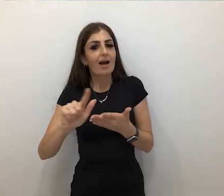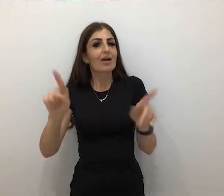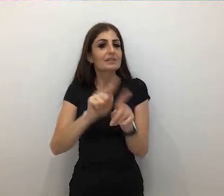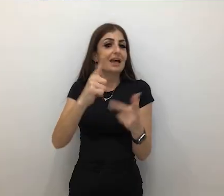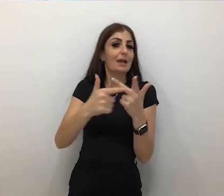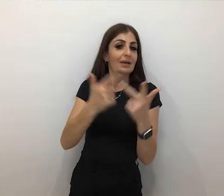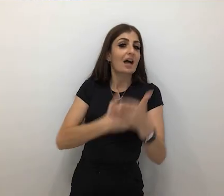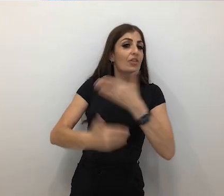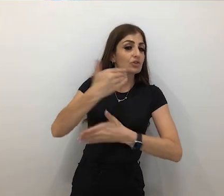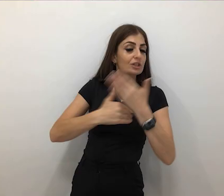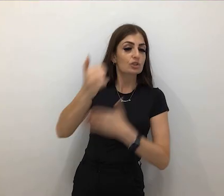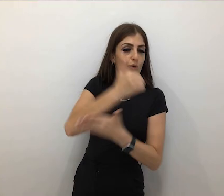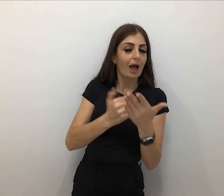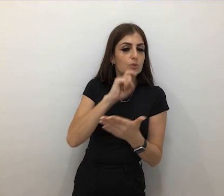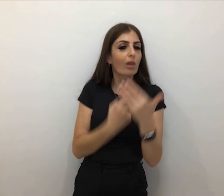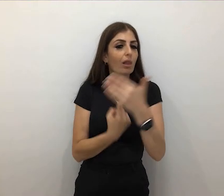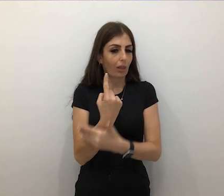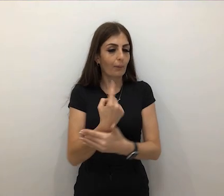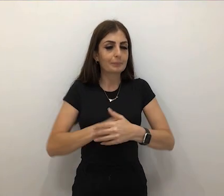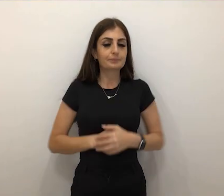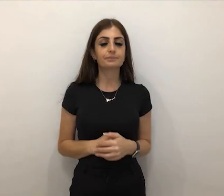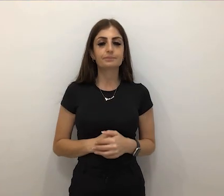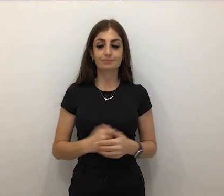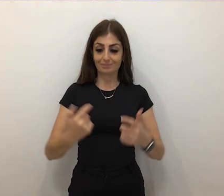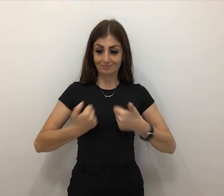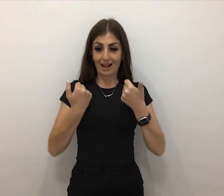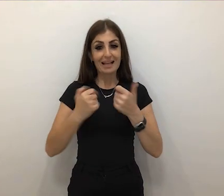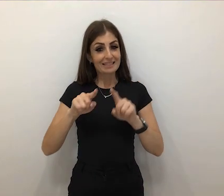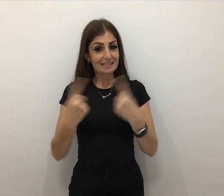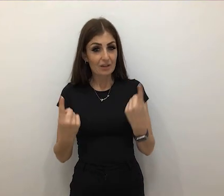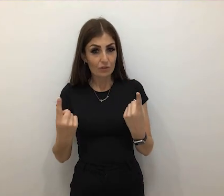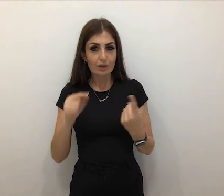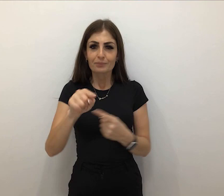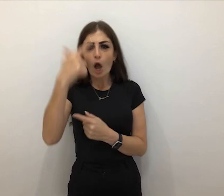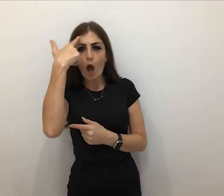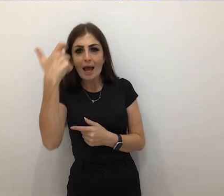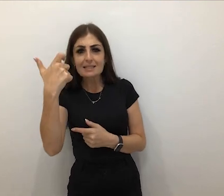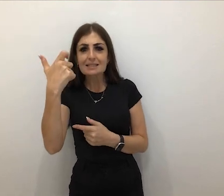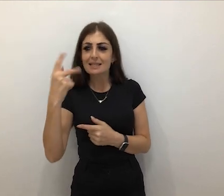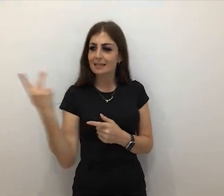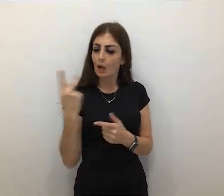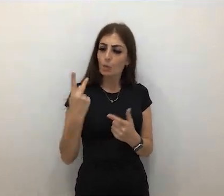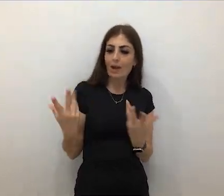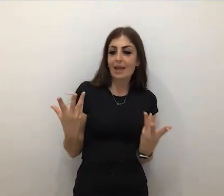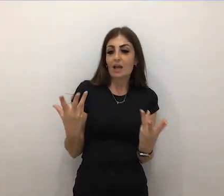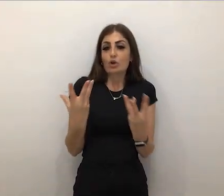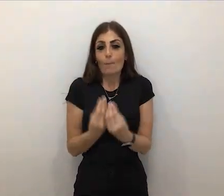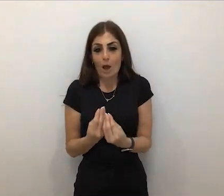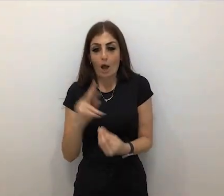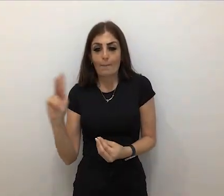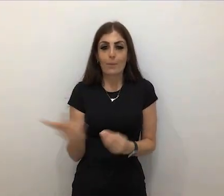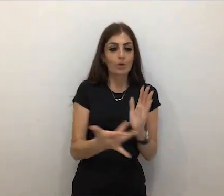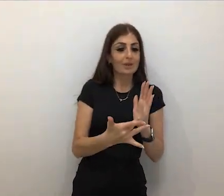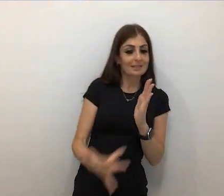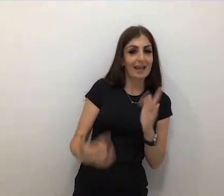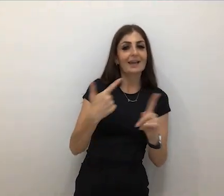traditional art space. I think that what makes us different is this idea that we combine both the tech side